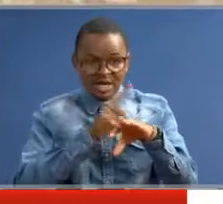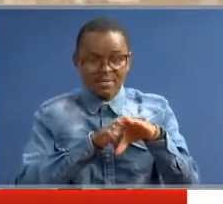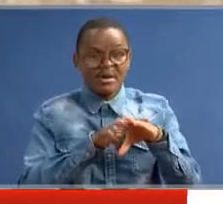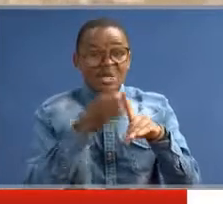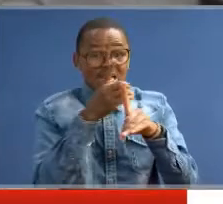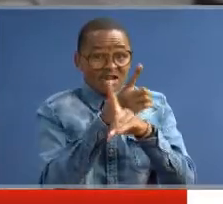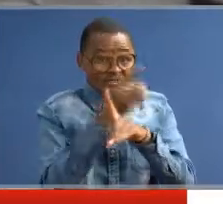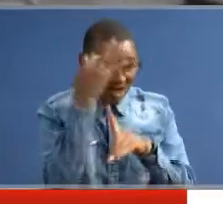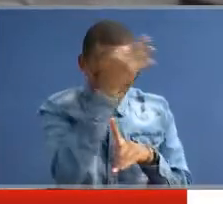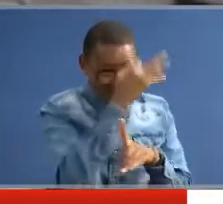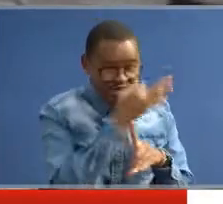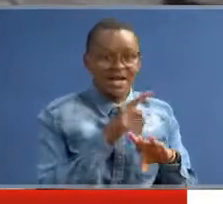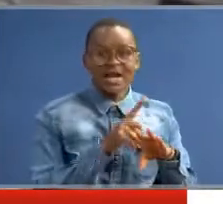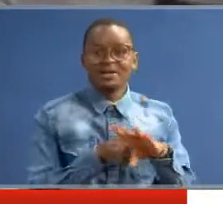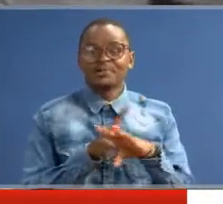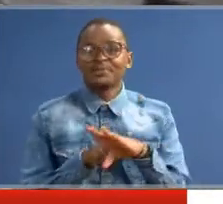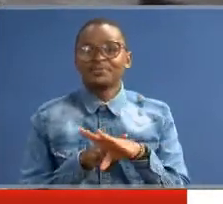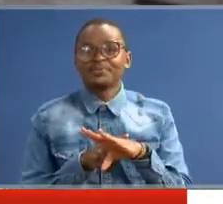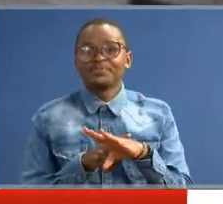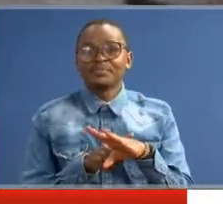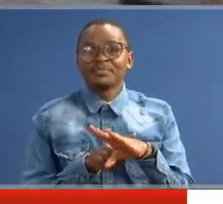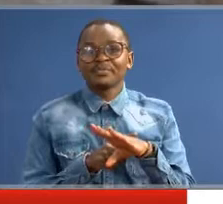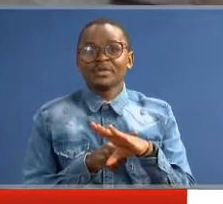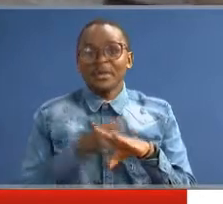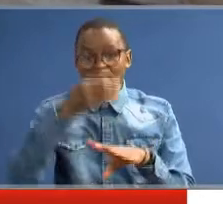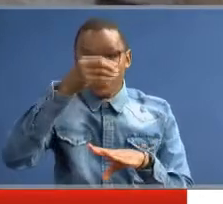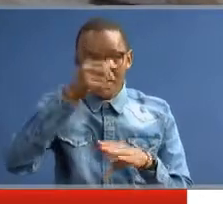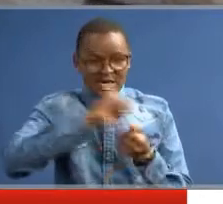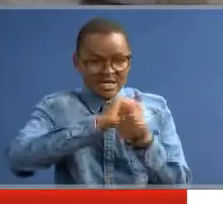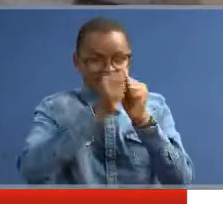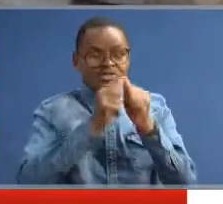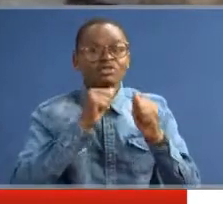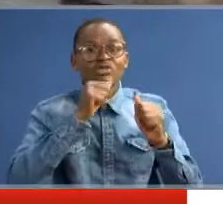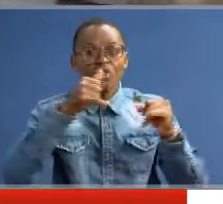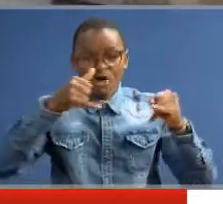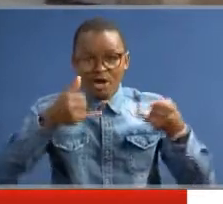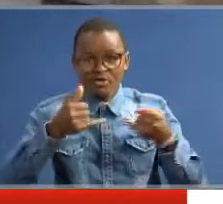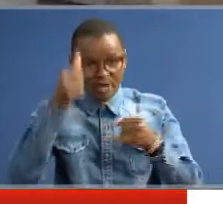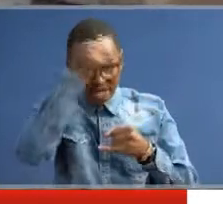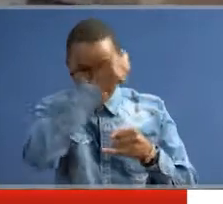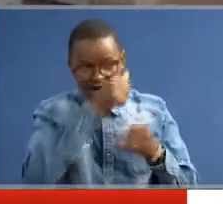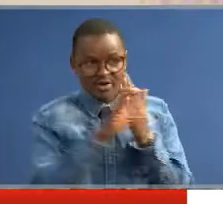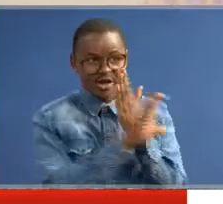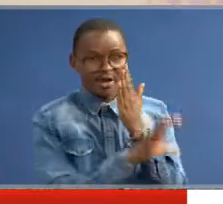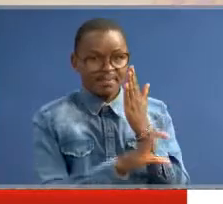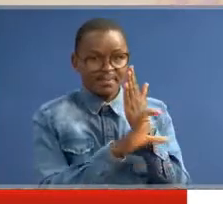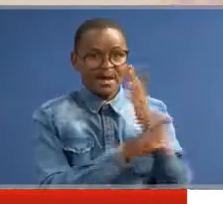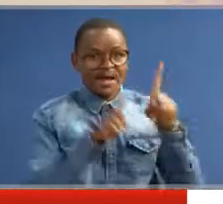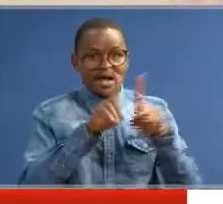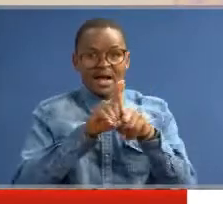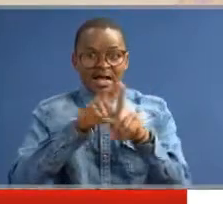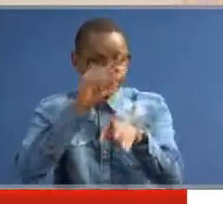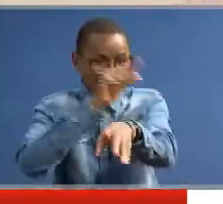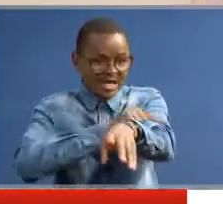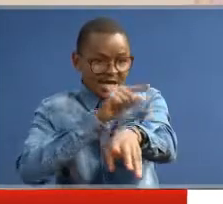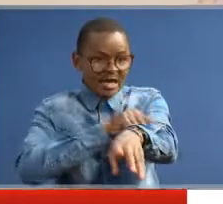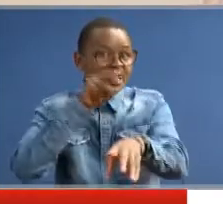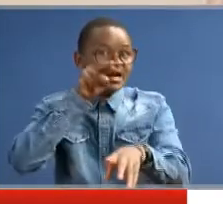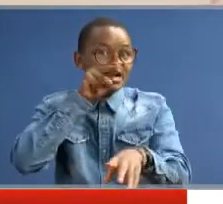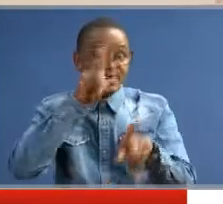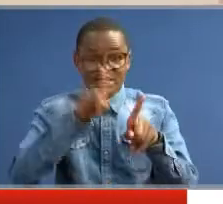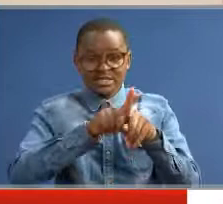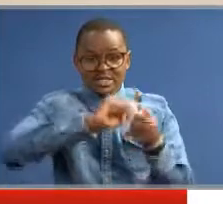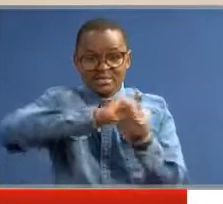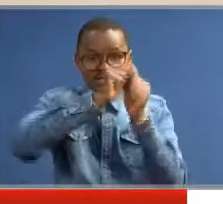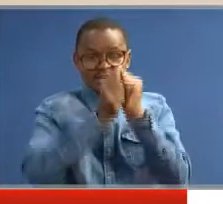different faces over time. Currency change is not a new concept in the African continent, as Ghana and Nigeria changed their